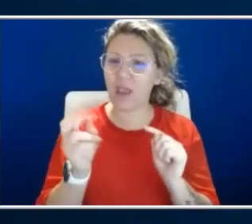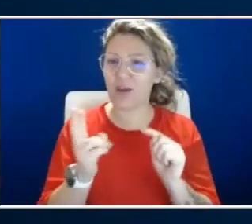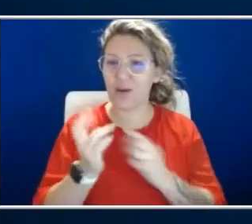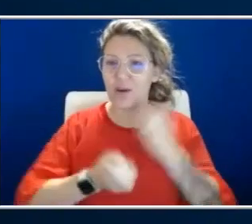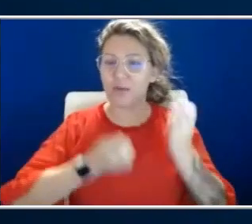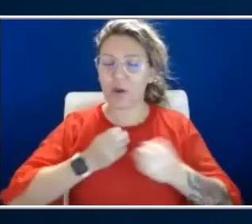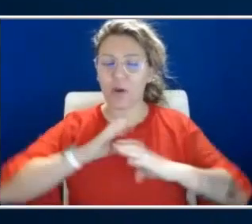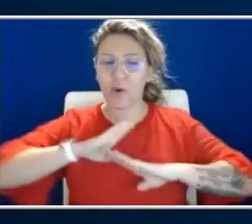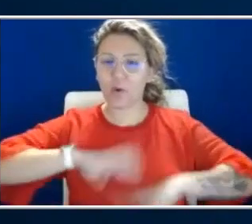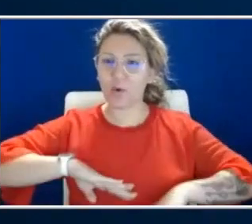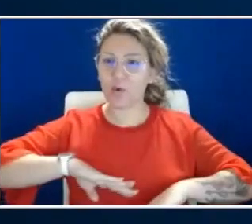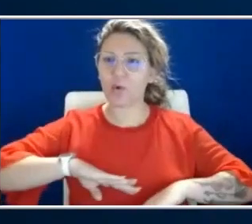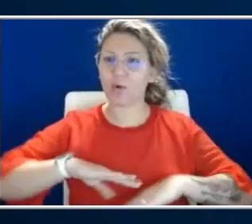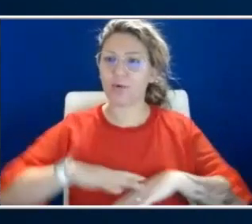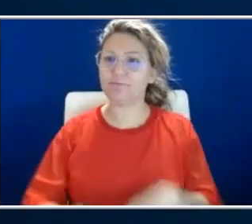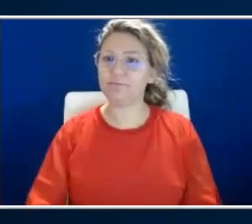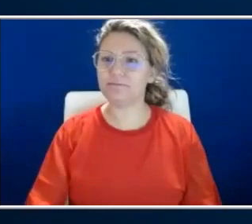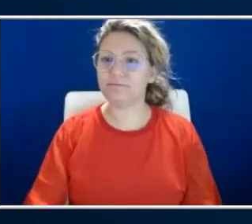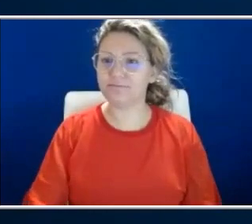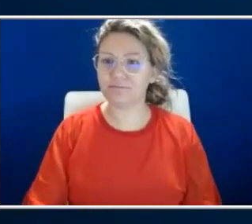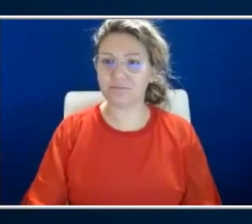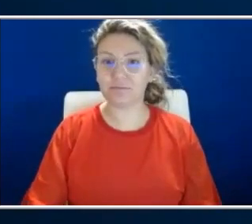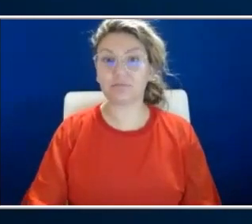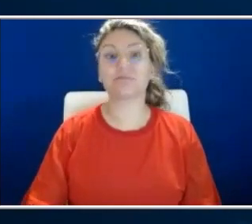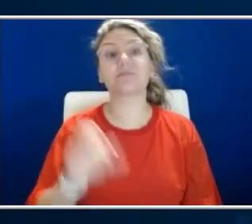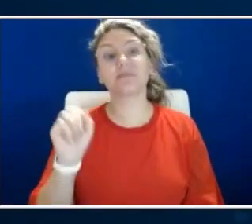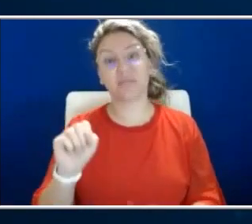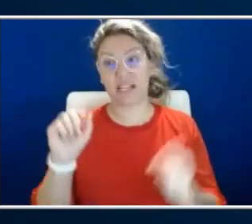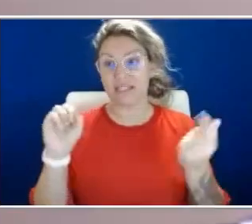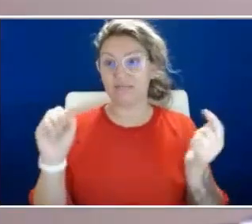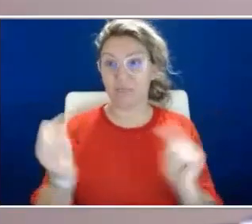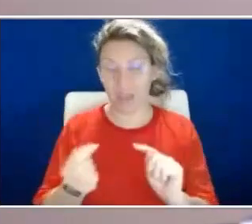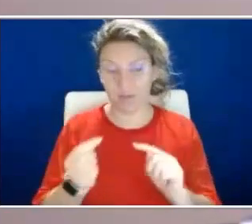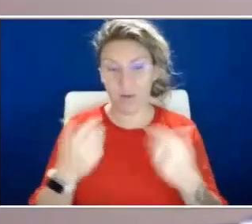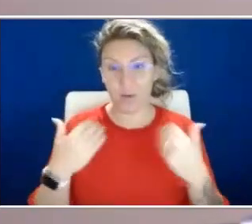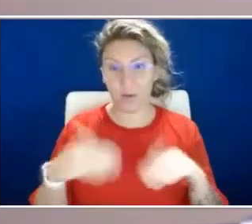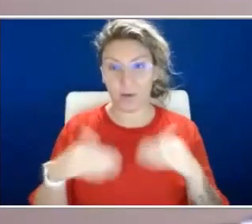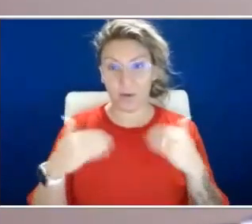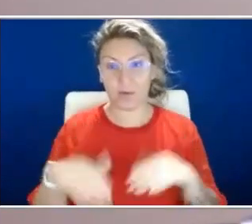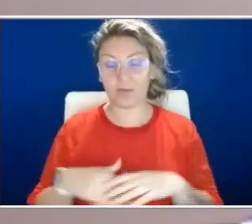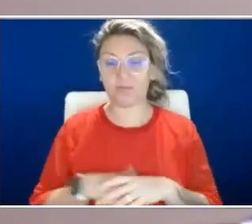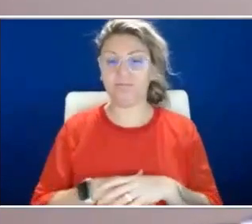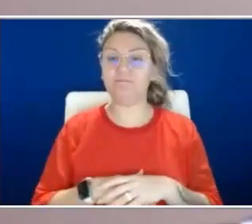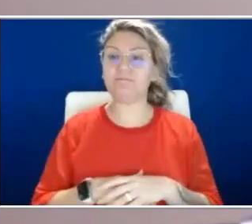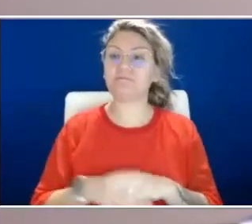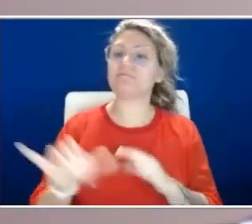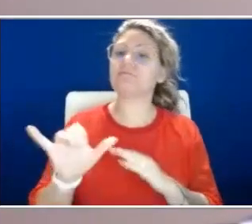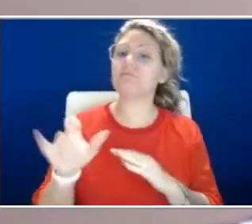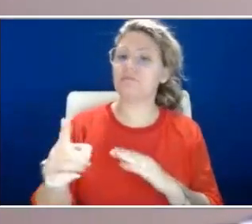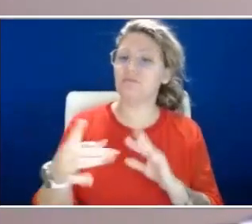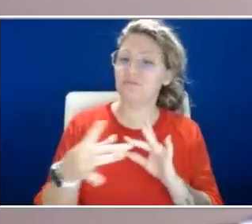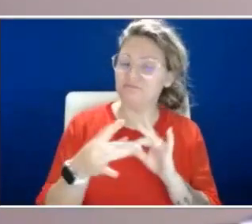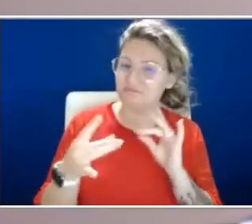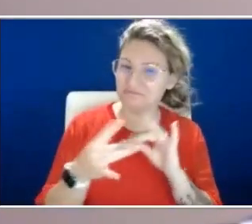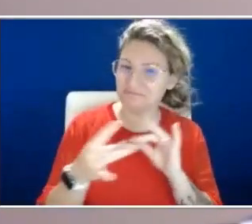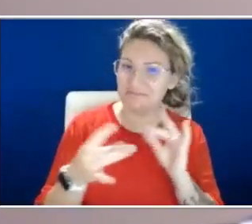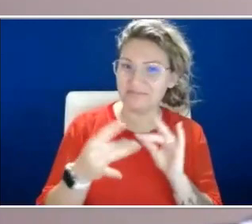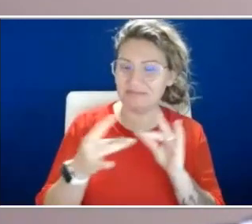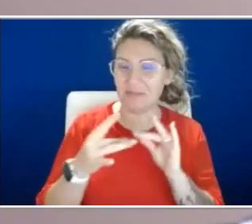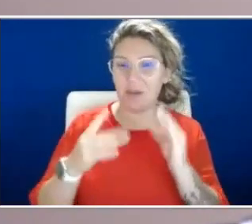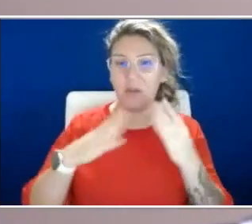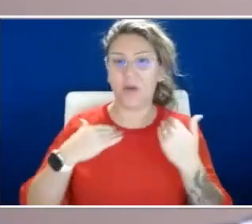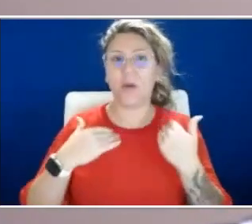over? It was painful, but like you said, it was a relief that part was